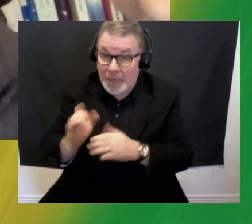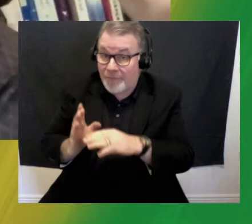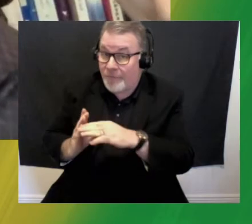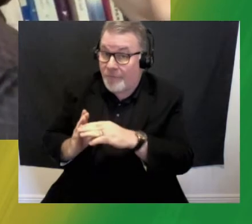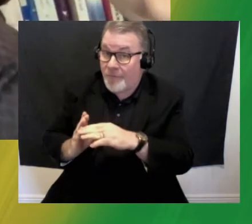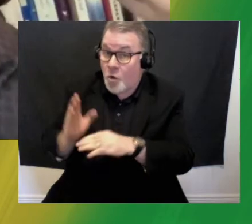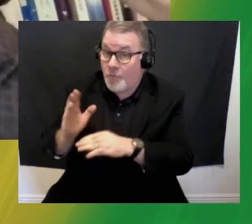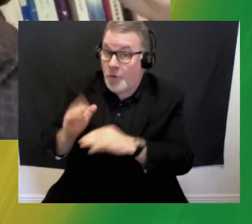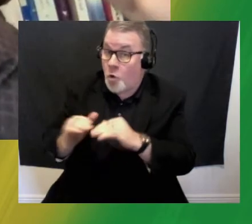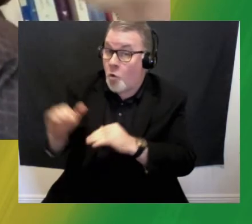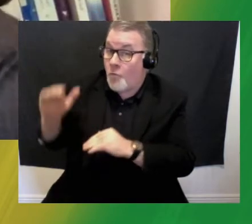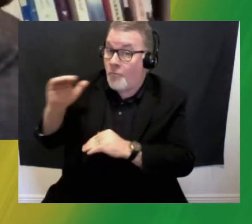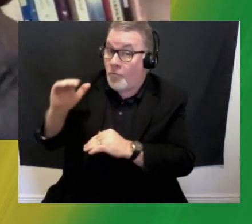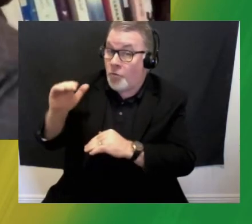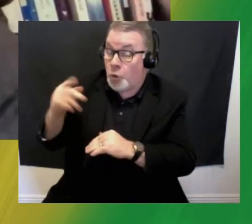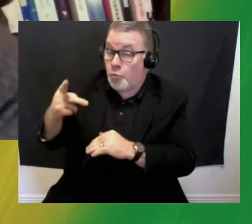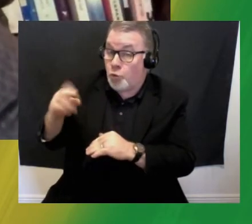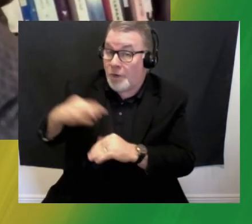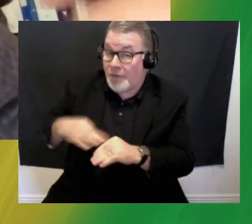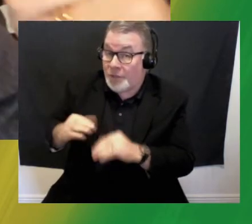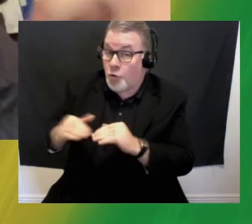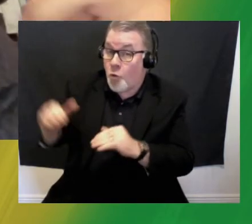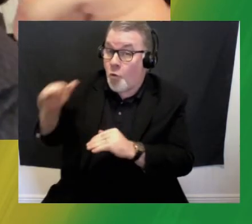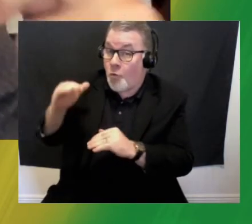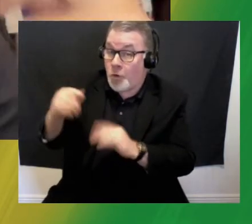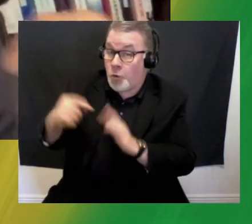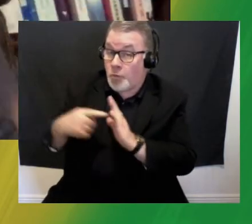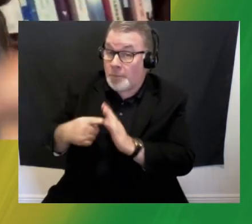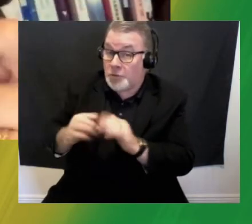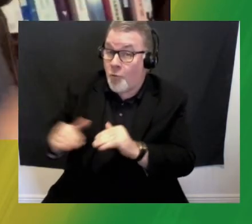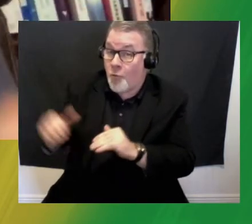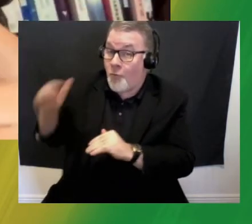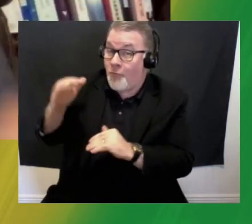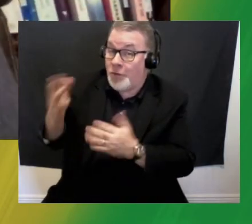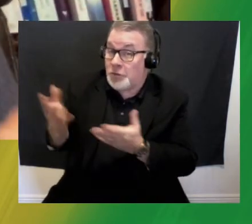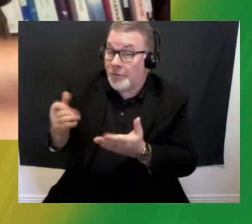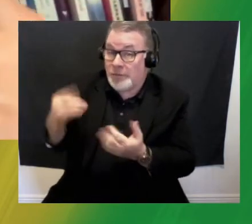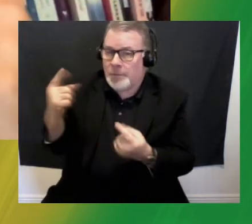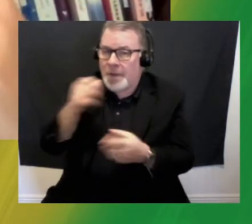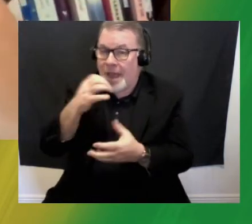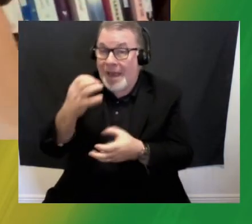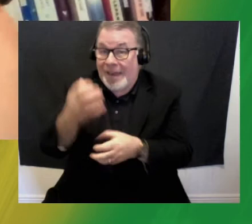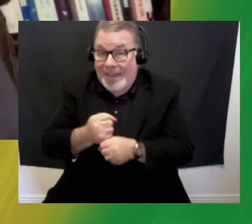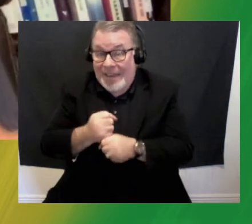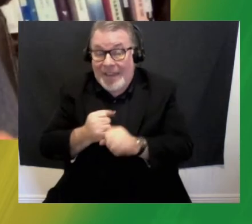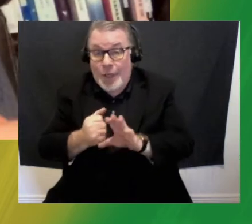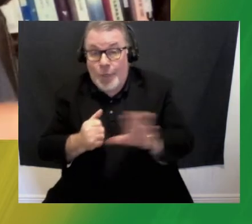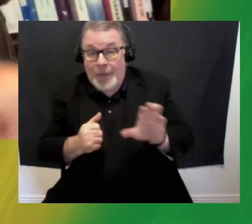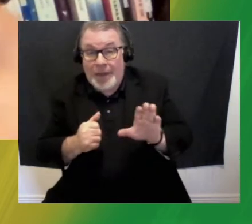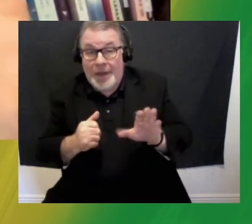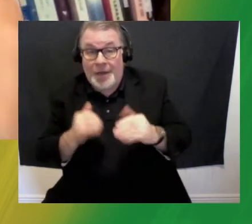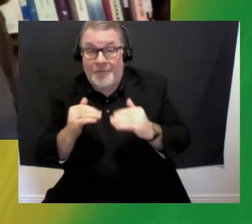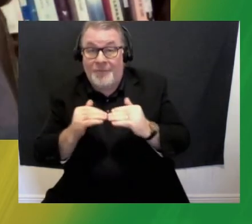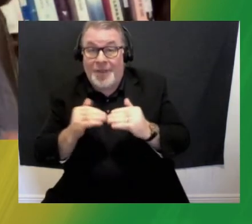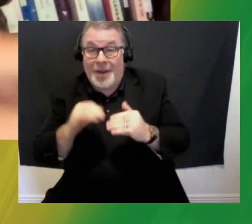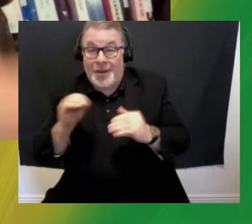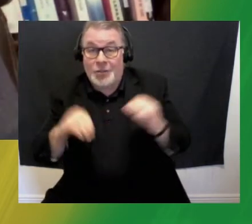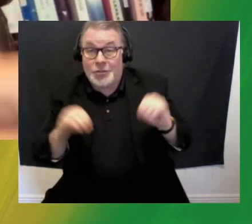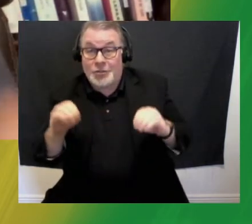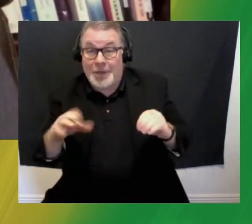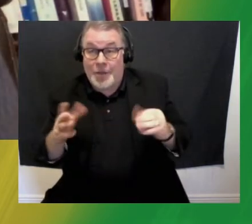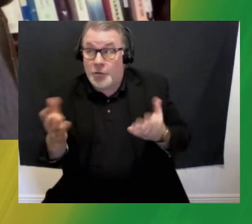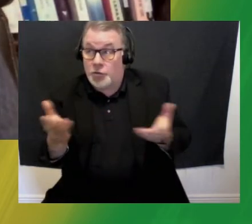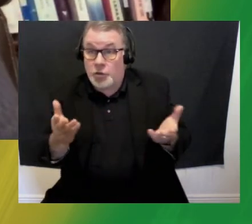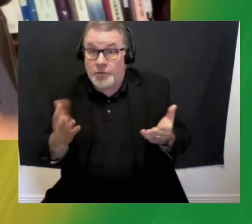of overrepresentation, of overservice? Because if somebody's not getting their share of service and their share